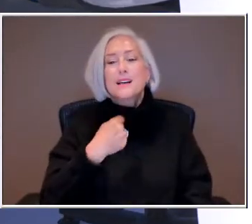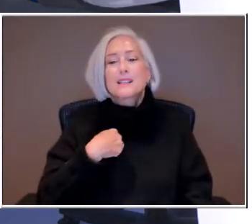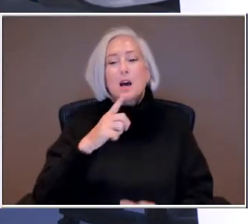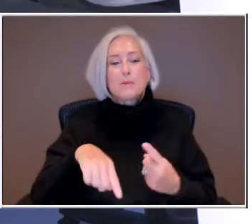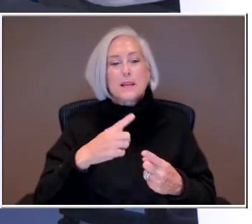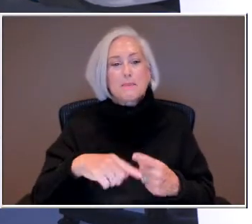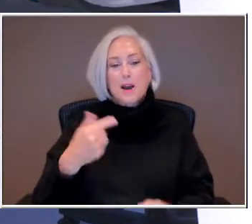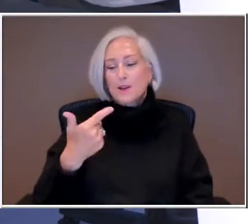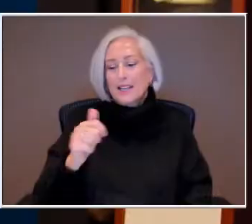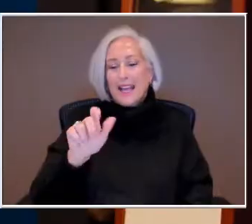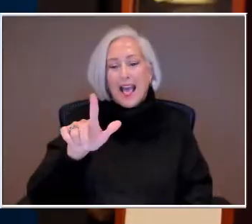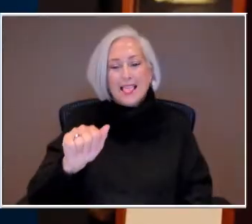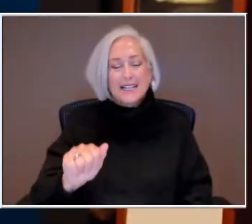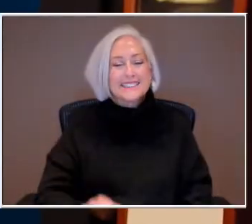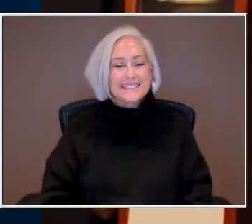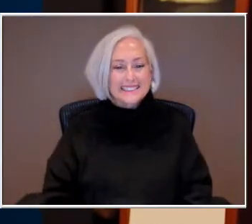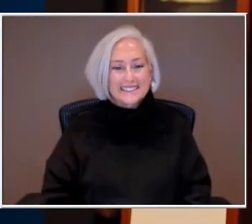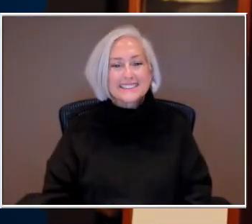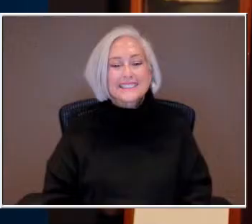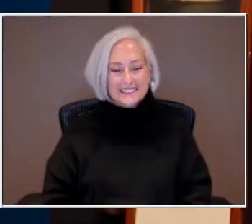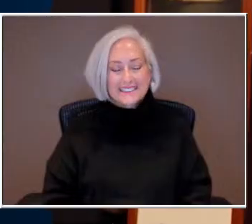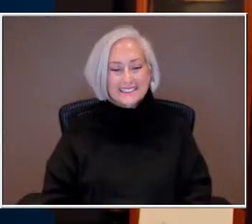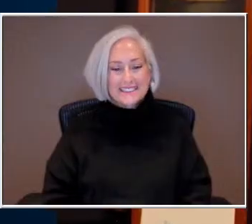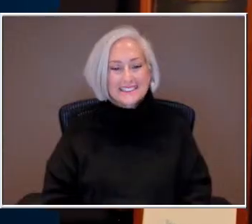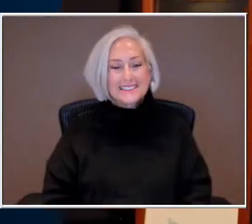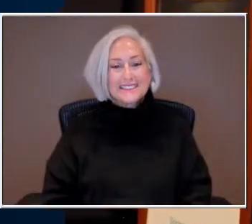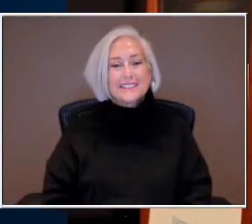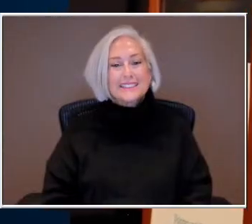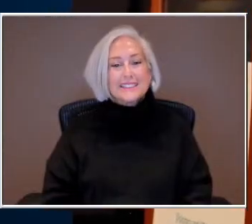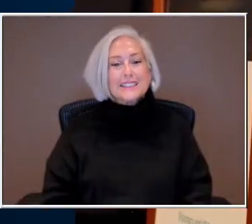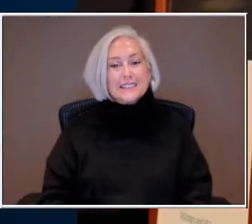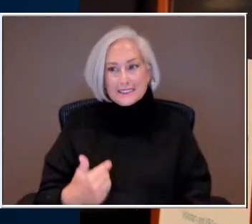my goodness. Yes, I'm getting out there.